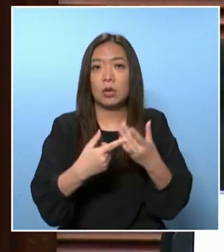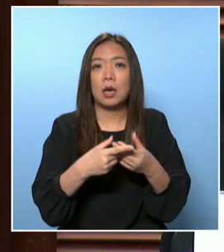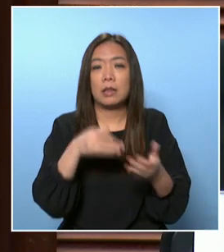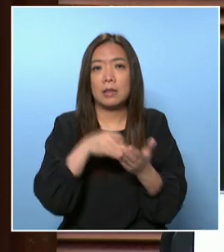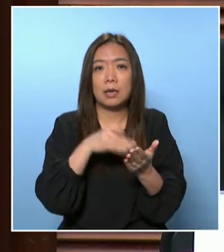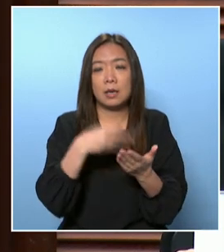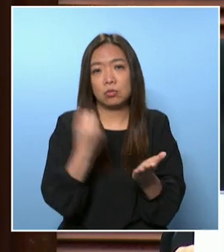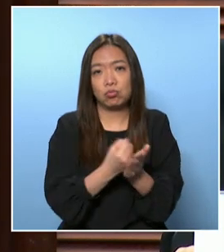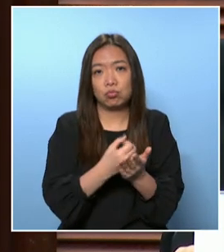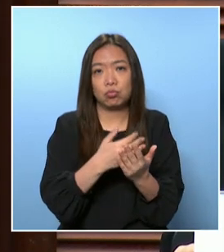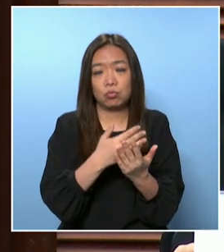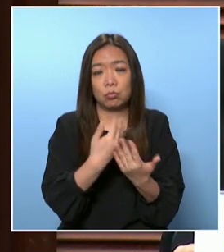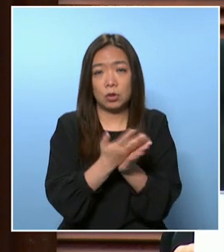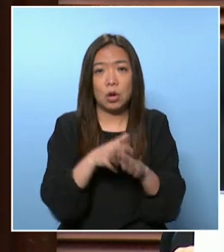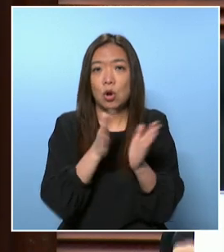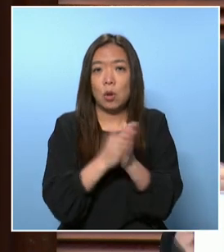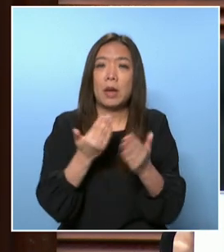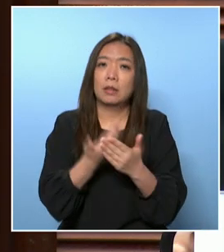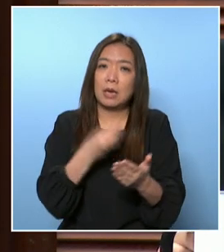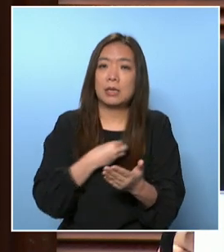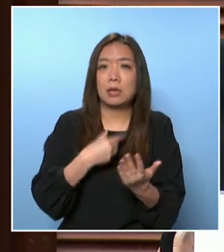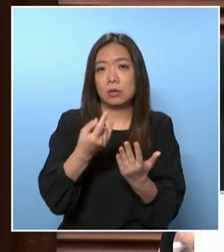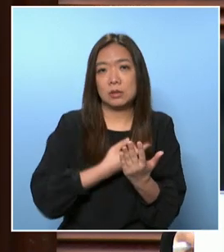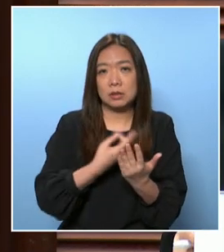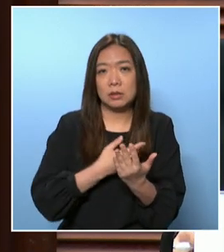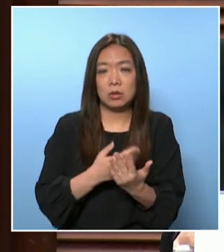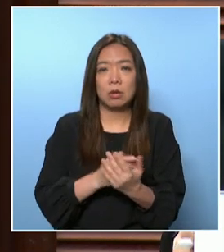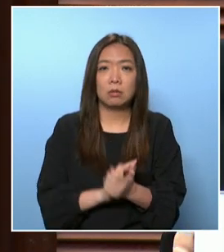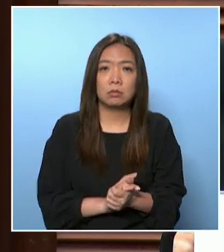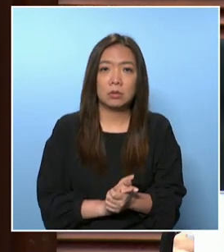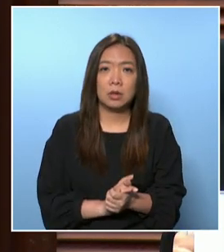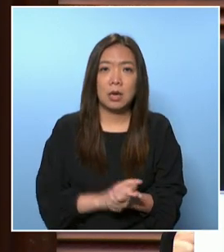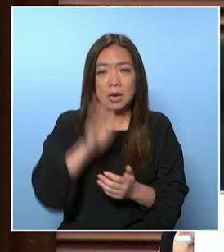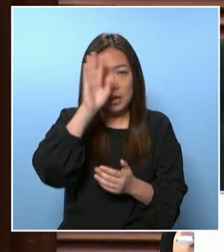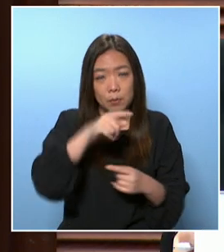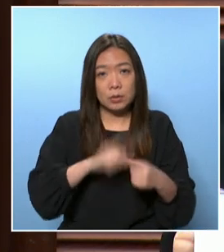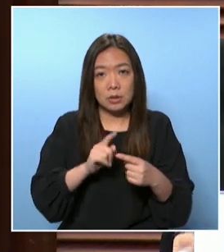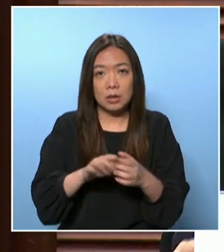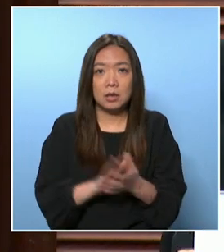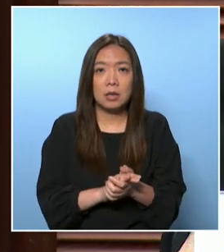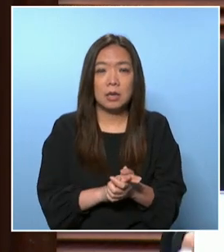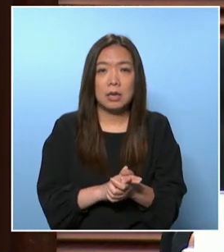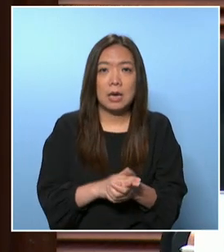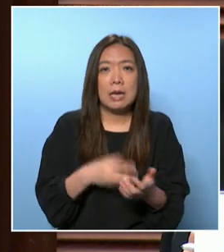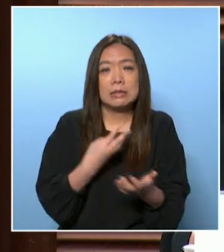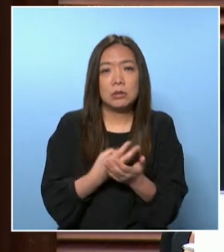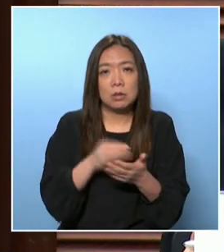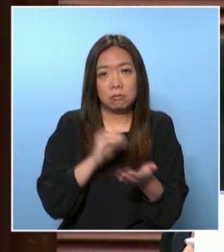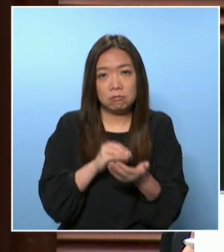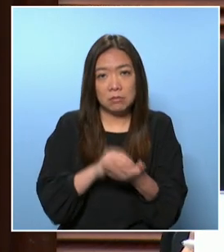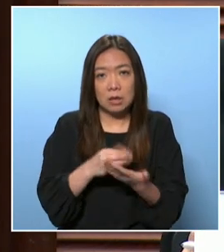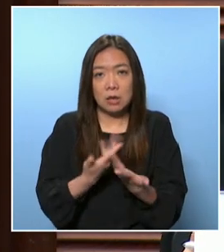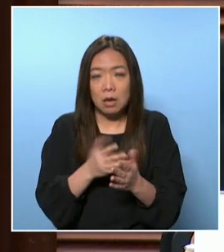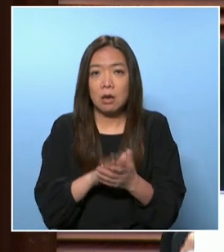about the central registry. The whole idea of the AMD is